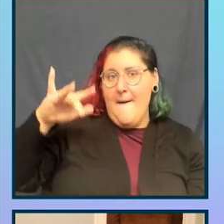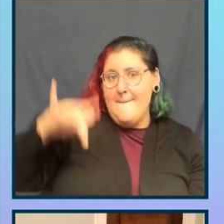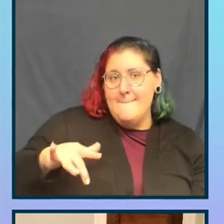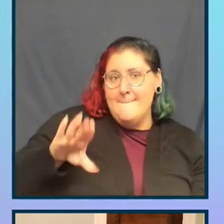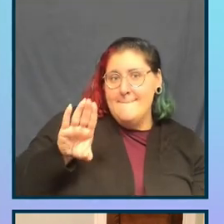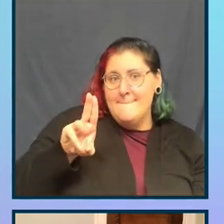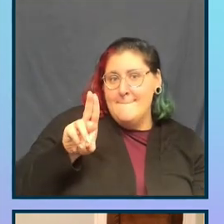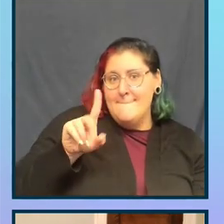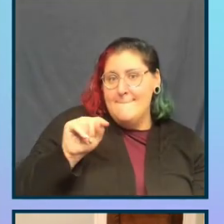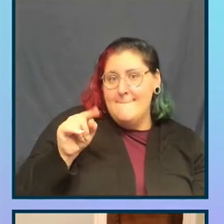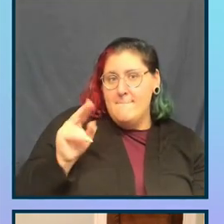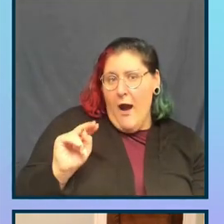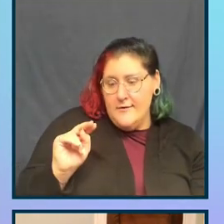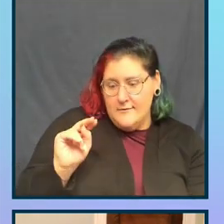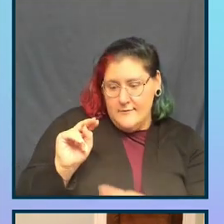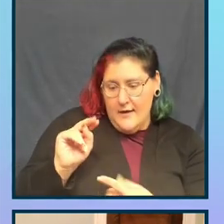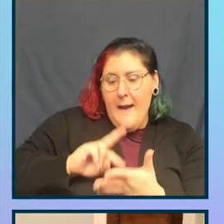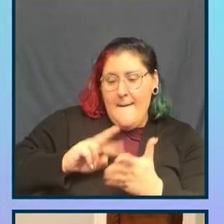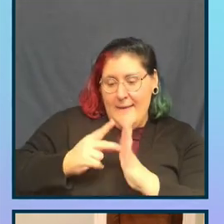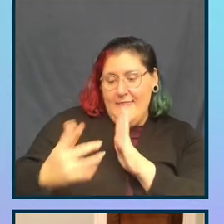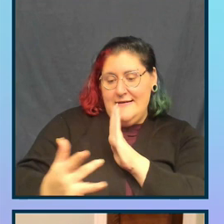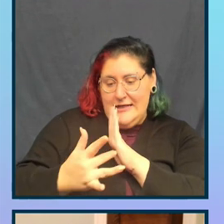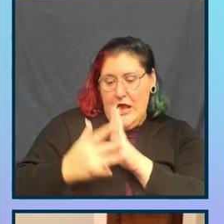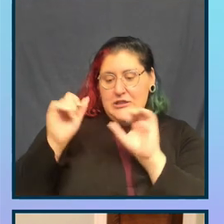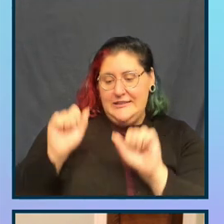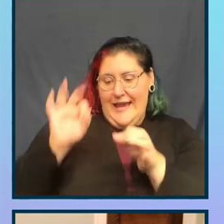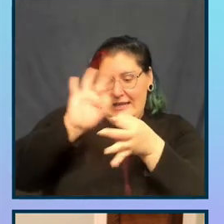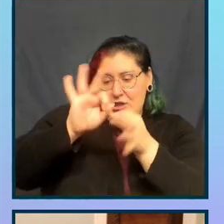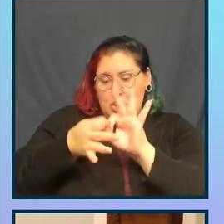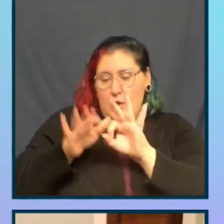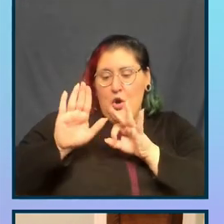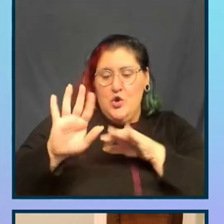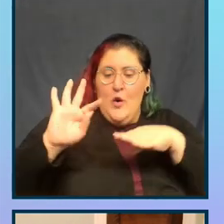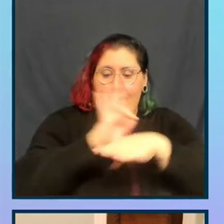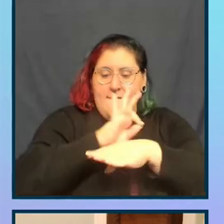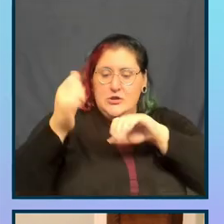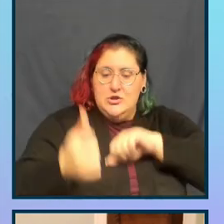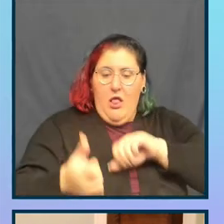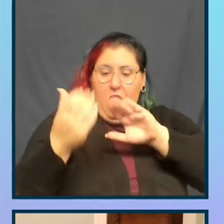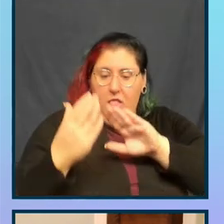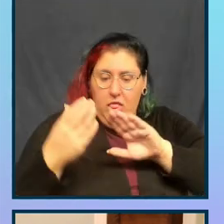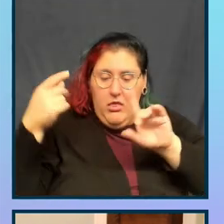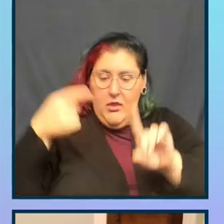then that technology can better interpret your functionality to users who rely on that technology.